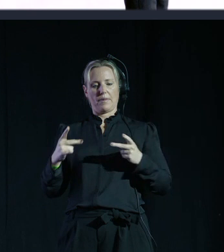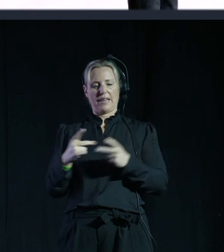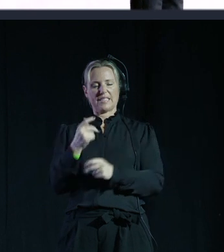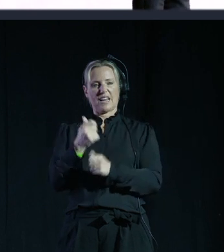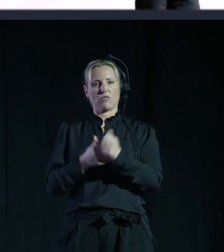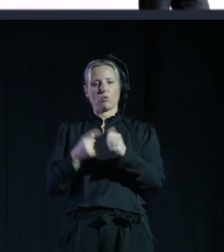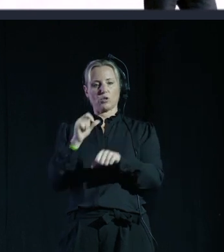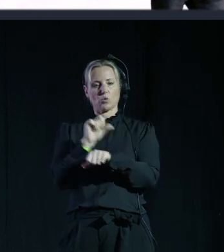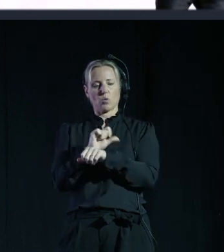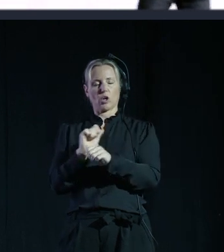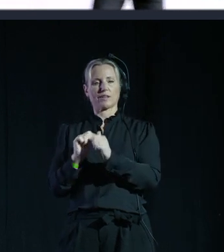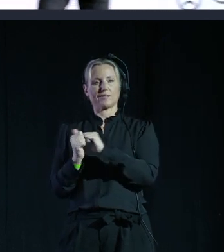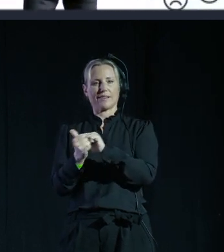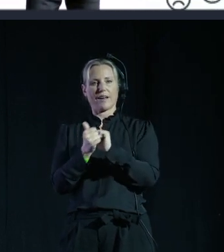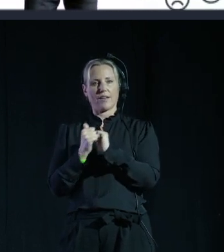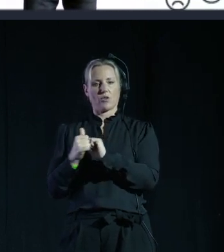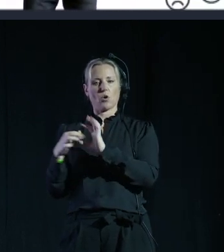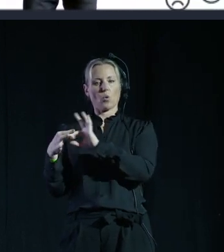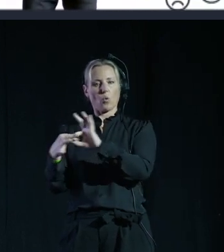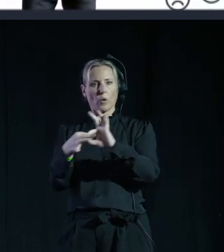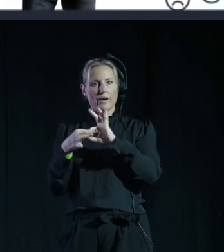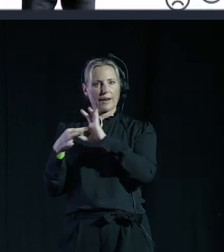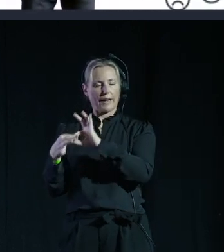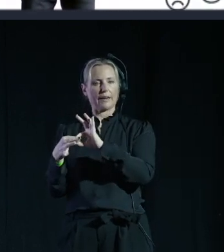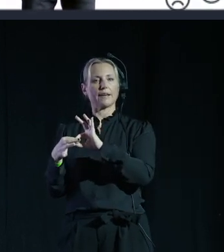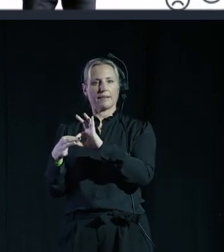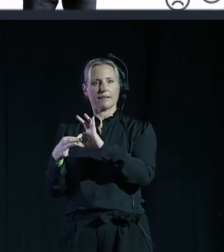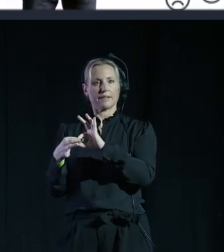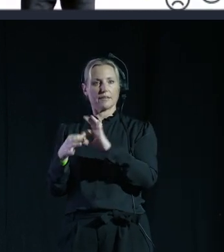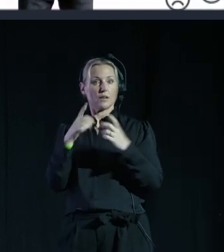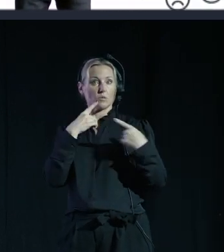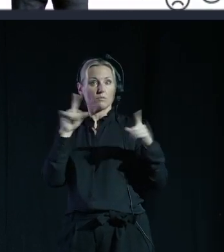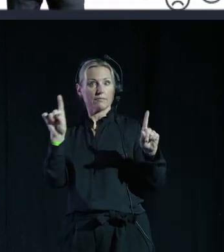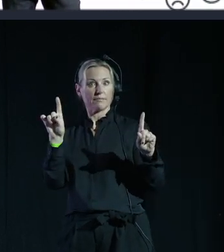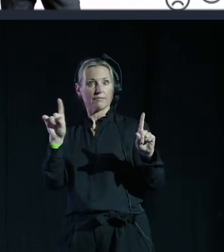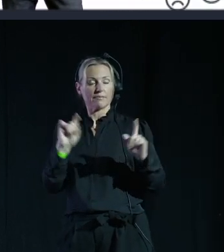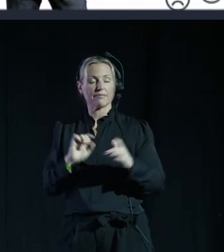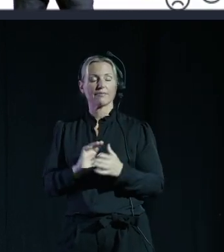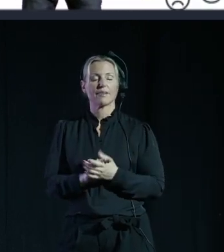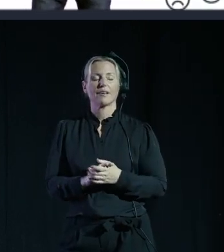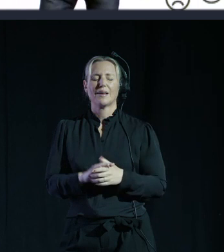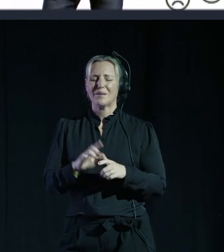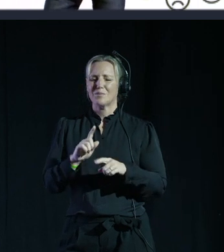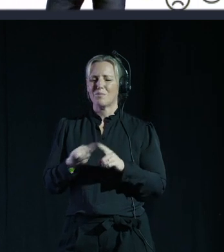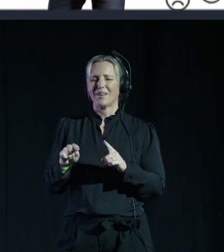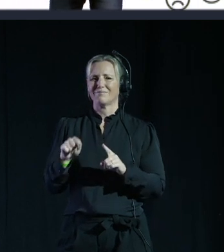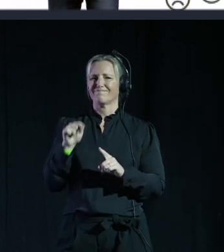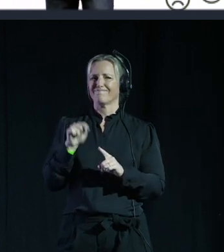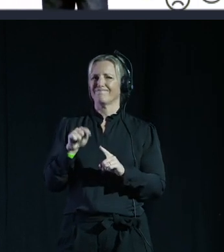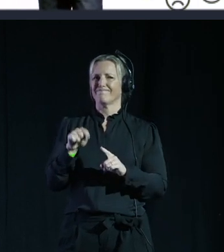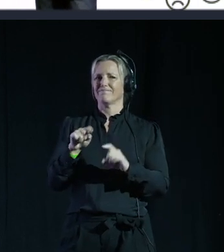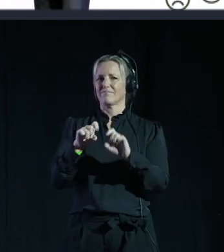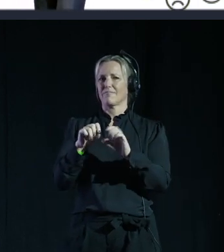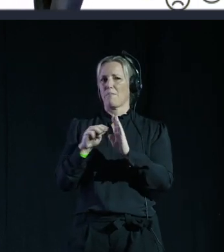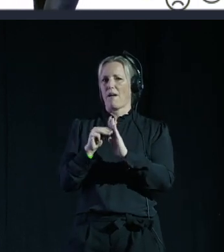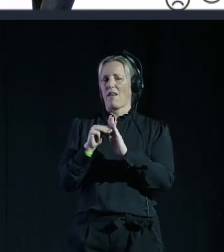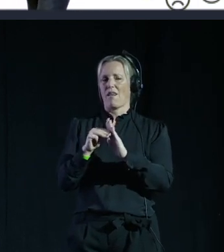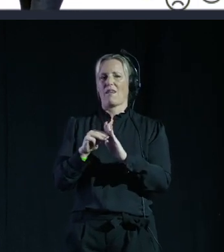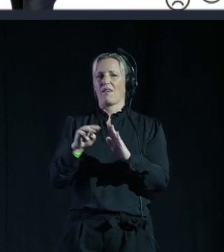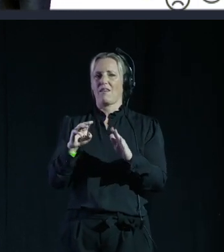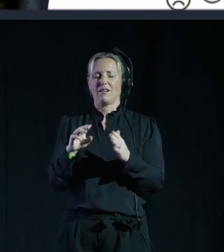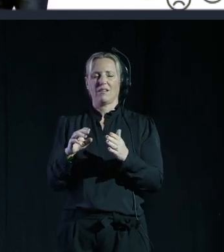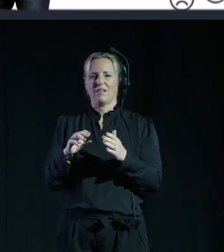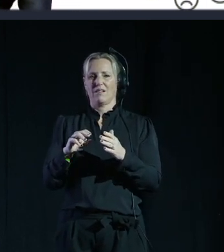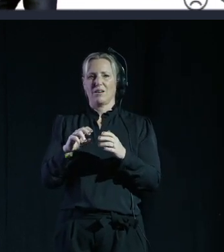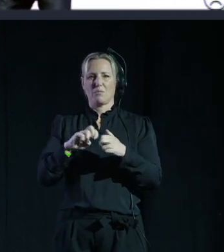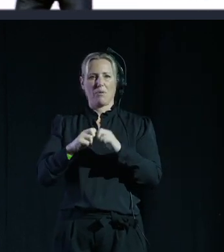together, it's all coordinated, and it just works. Now, the problem is that this